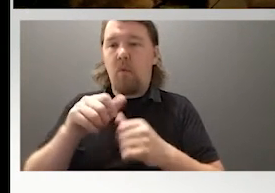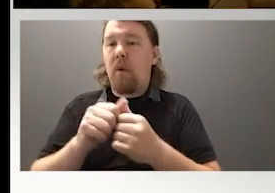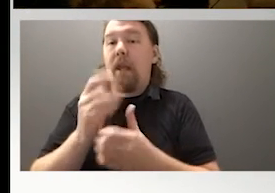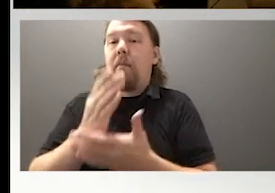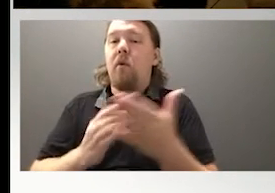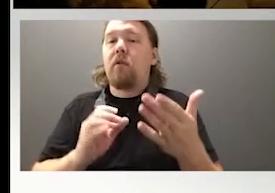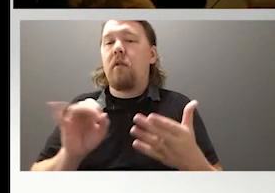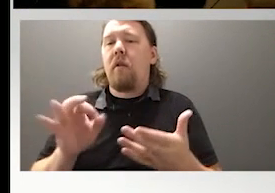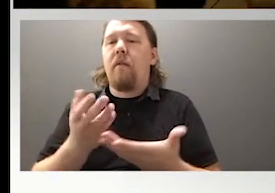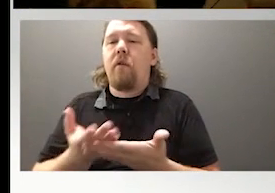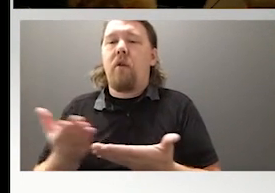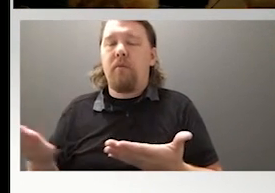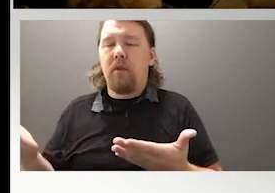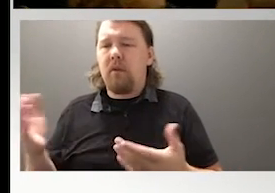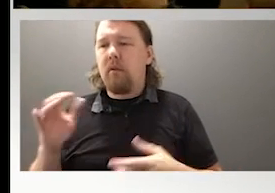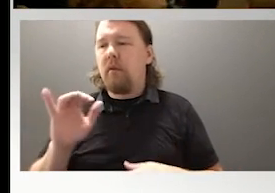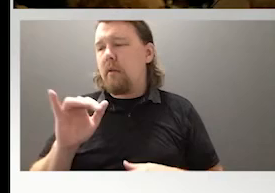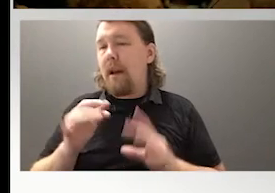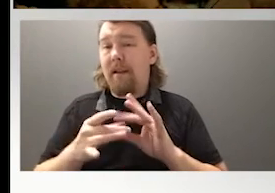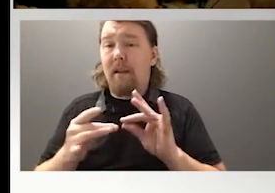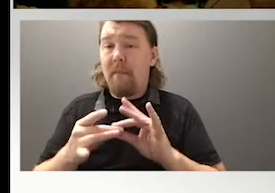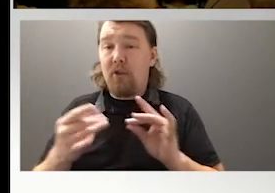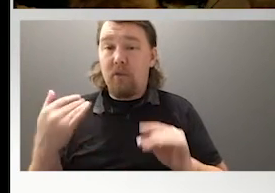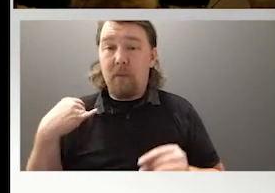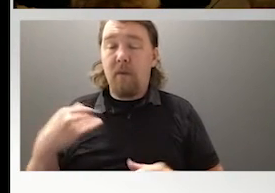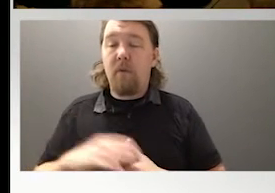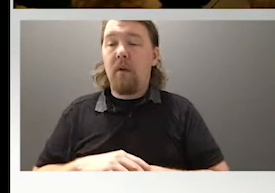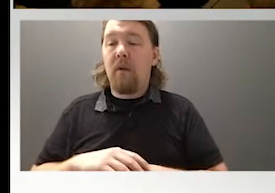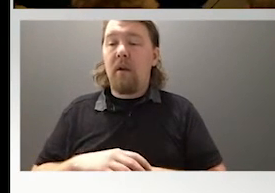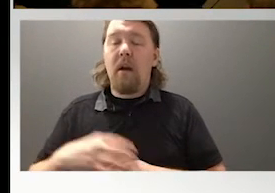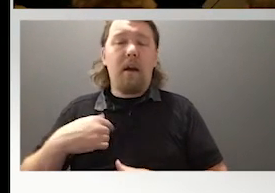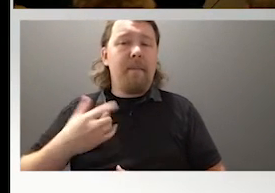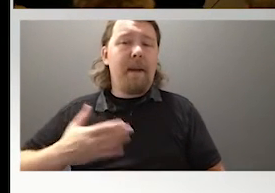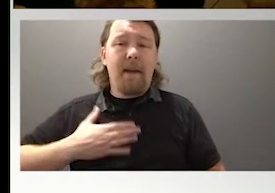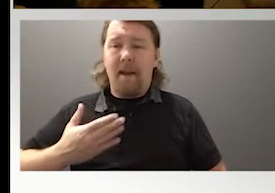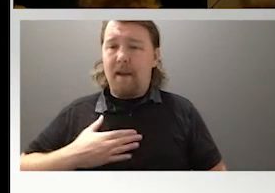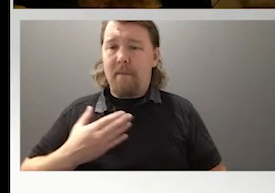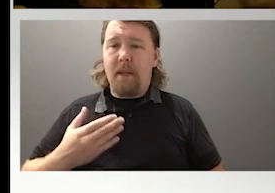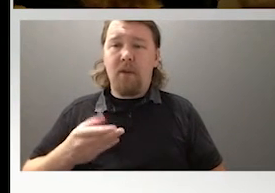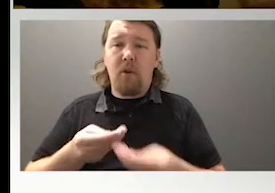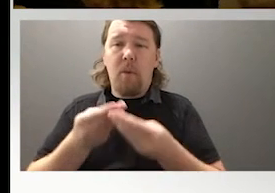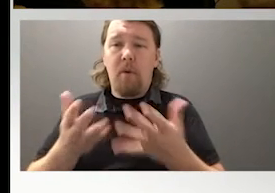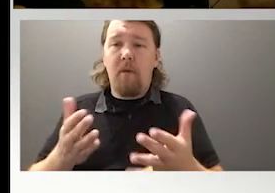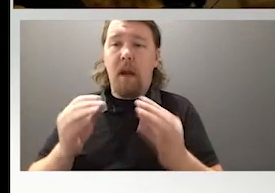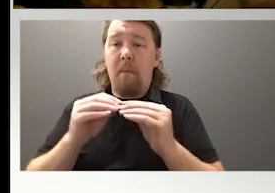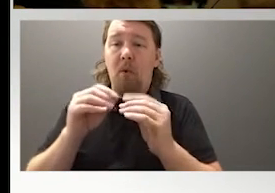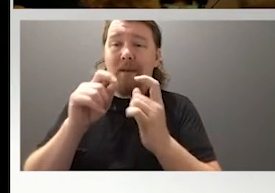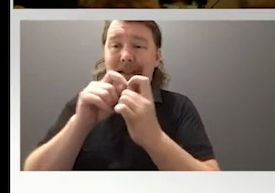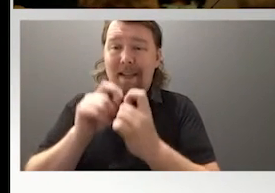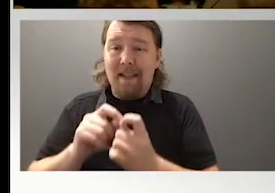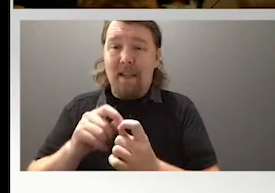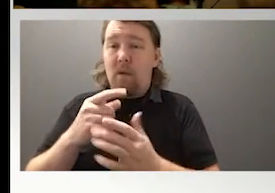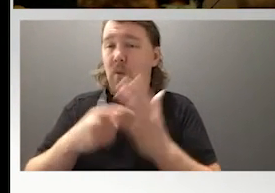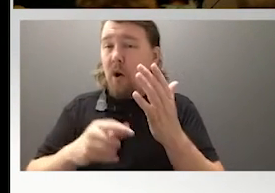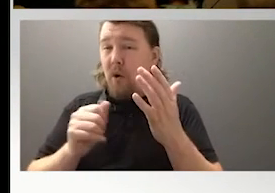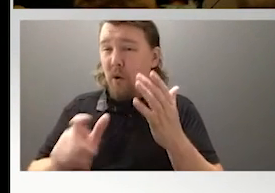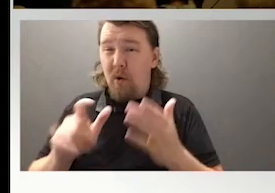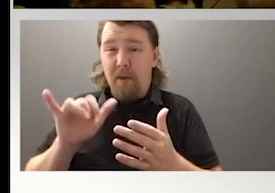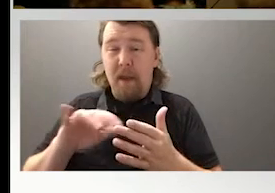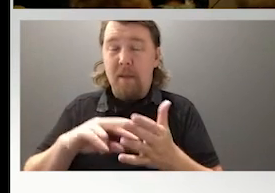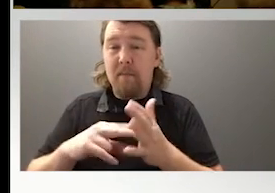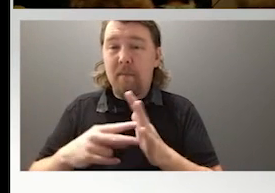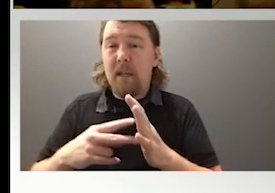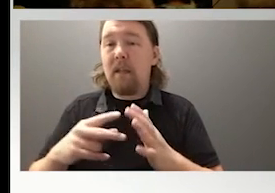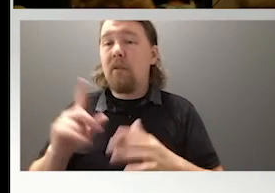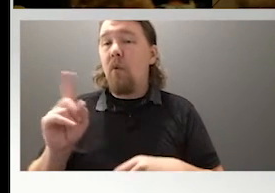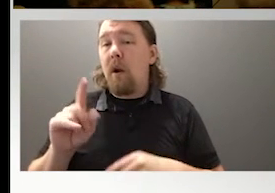objects. And like I mentioned before, I'll be happy to provide you with more detailed information and where you can go to